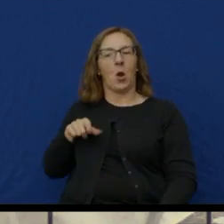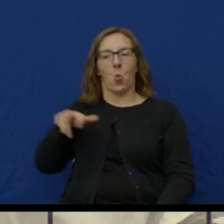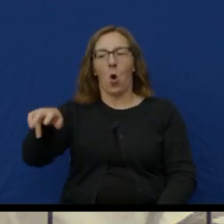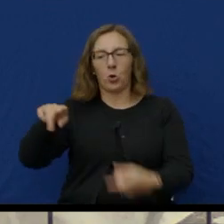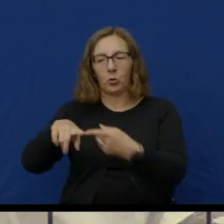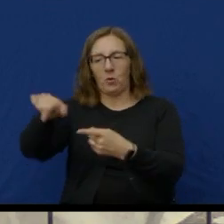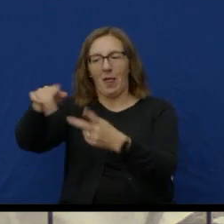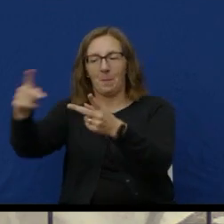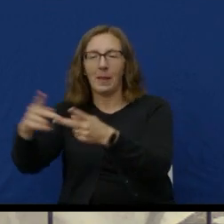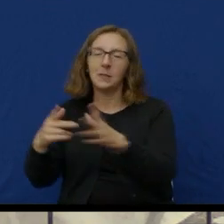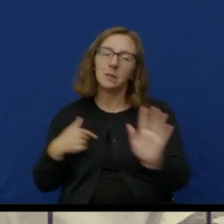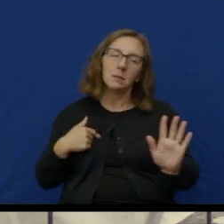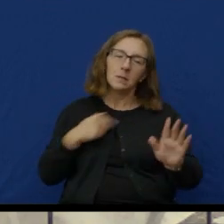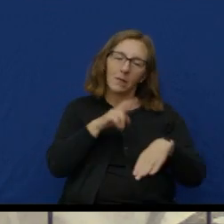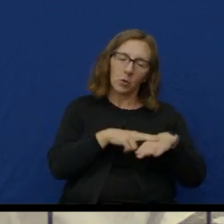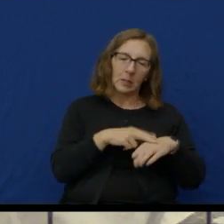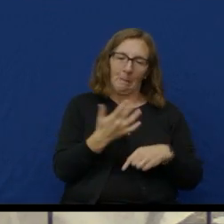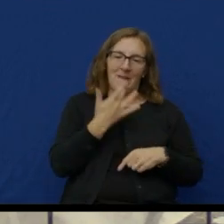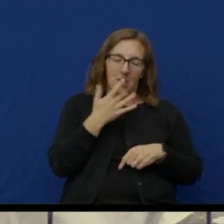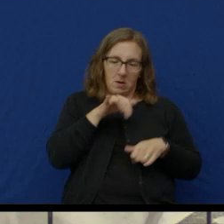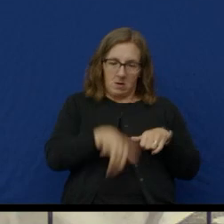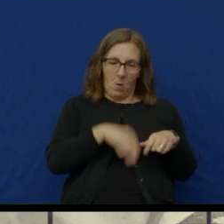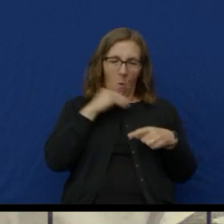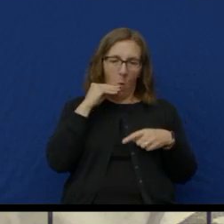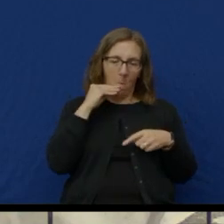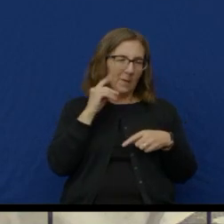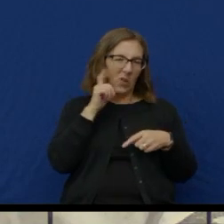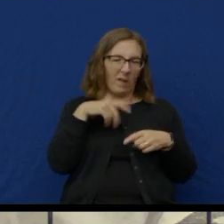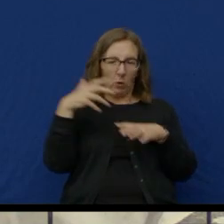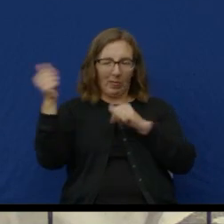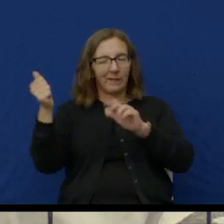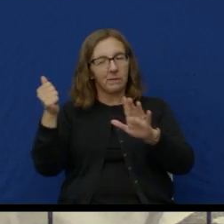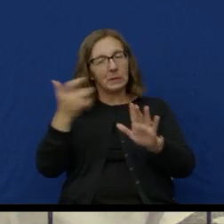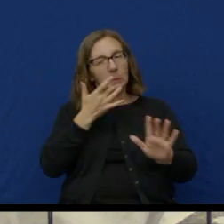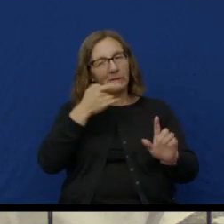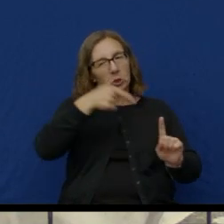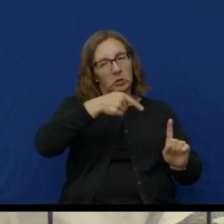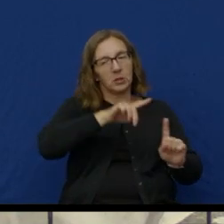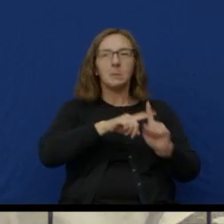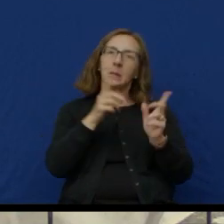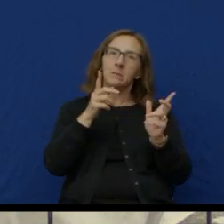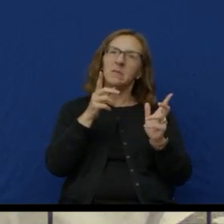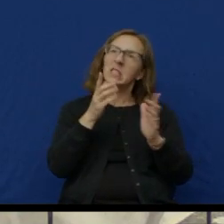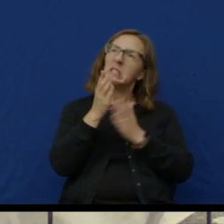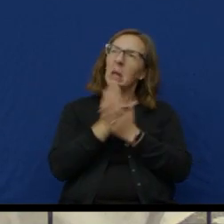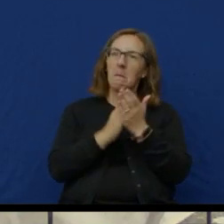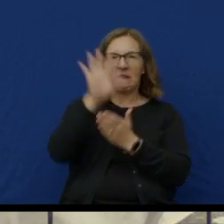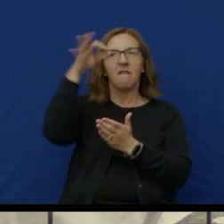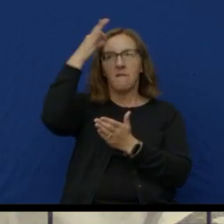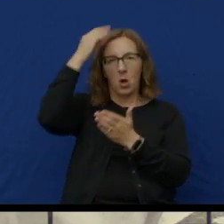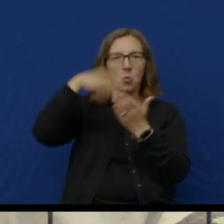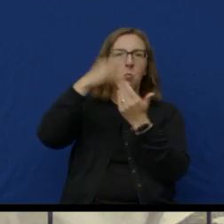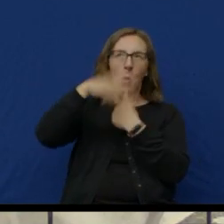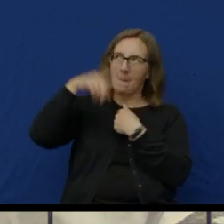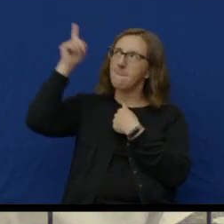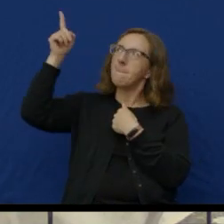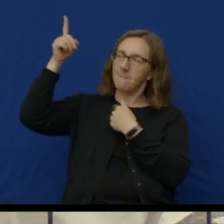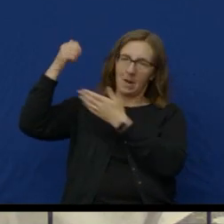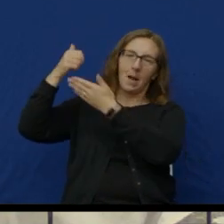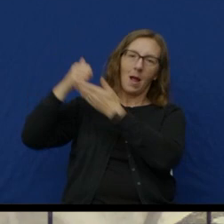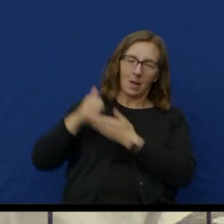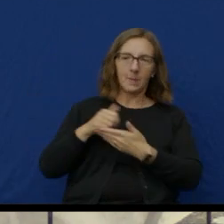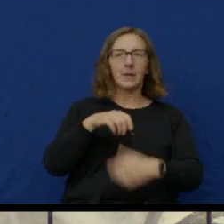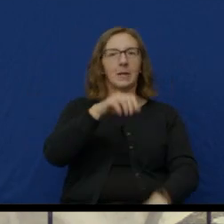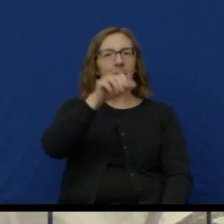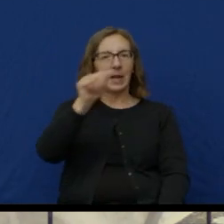don't want to have them leave the home to do that. Now, there's some major federal programs that are helping out with that. The ACP